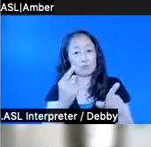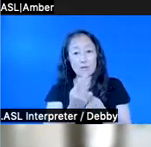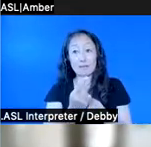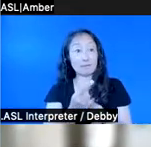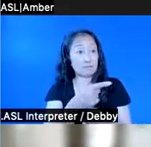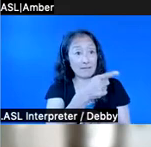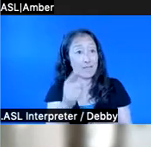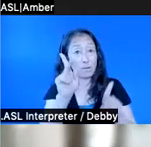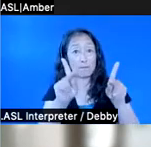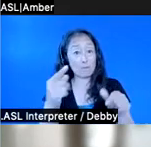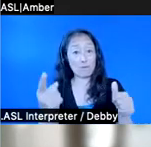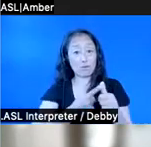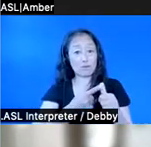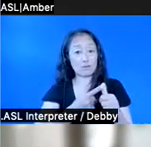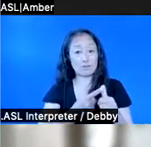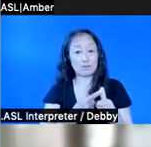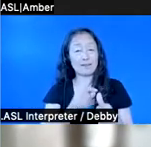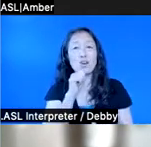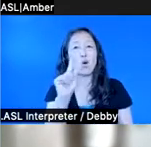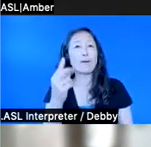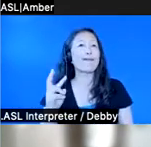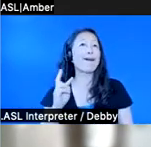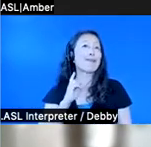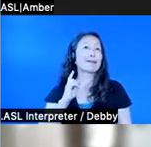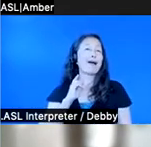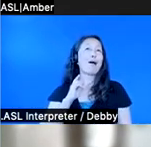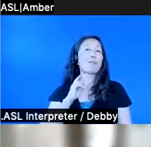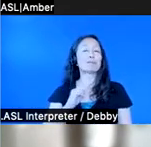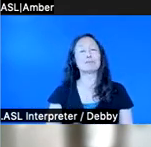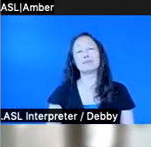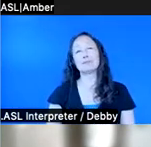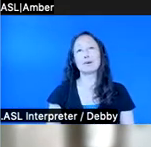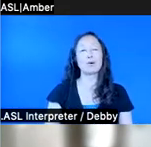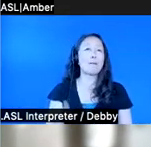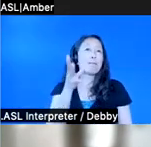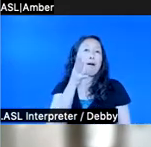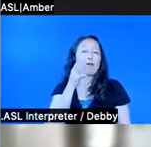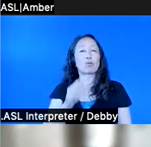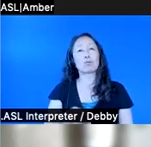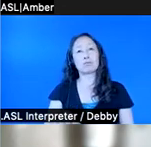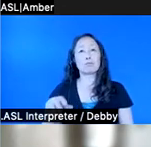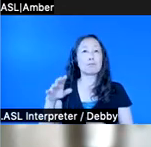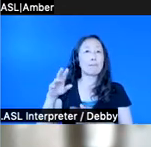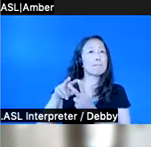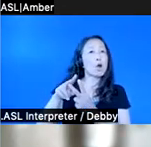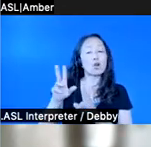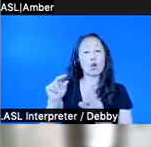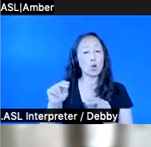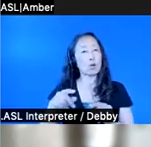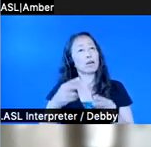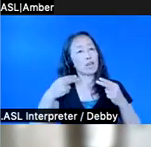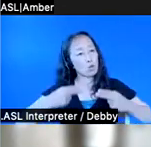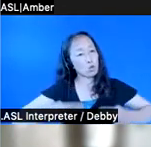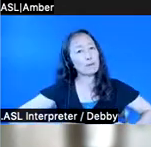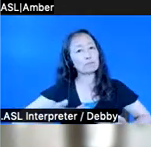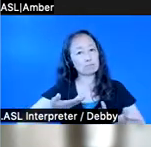people first. They're not just a victim. They're not just a mother or a partner or whatever, like they're a human being. And so we want to make